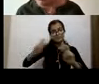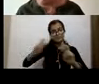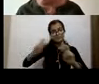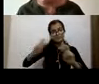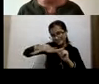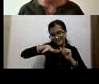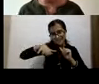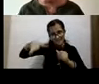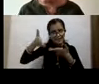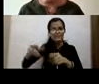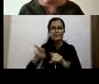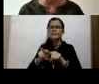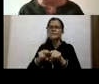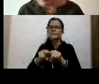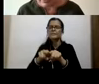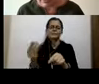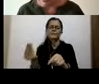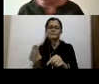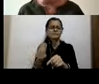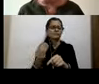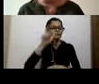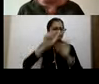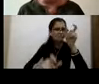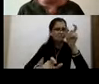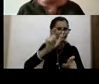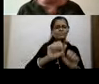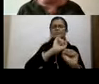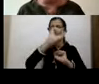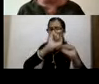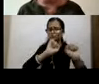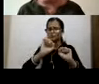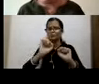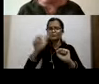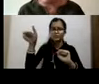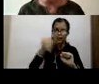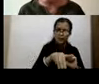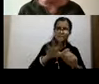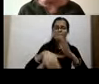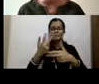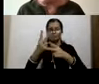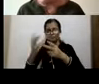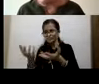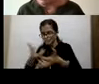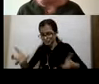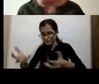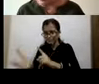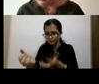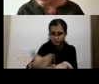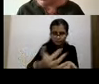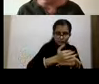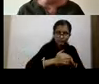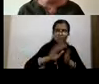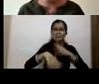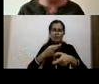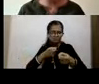use of the forest. We still everybody still comes in. They collect the resources, but it's how you do it and how you manage